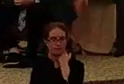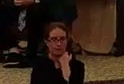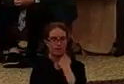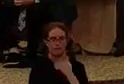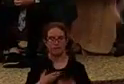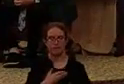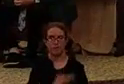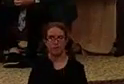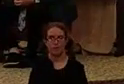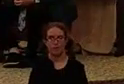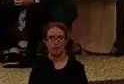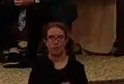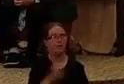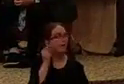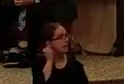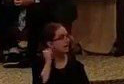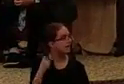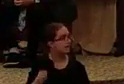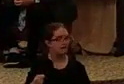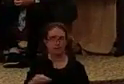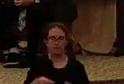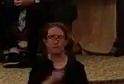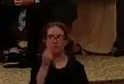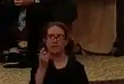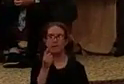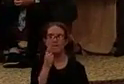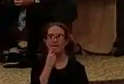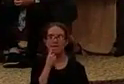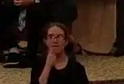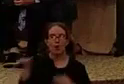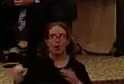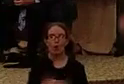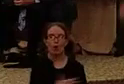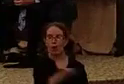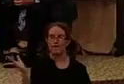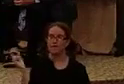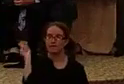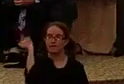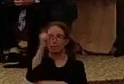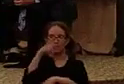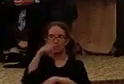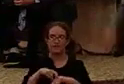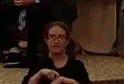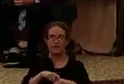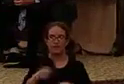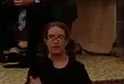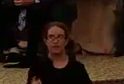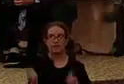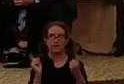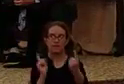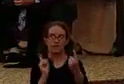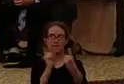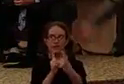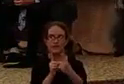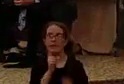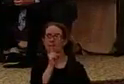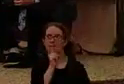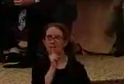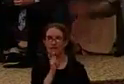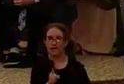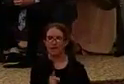Some of us was raised with a silver spoon in our mouth. But all of us at one time or another had to come face to face with the